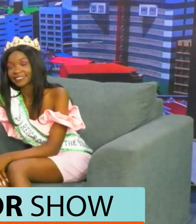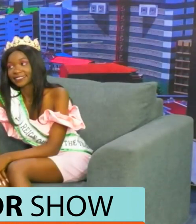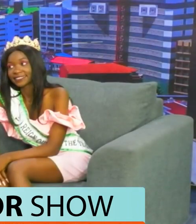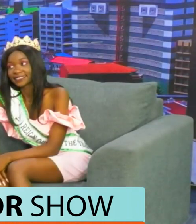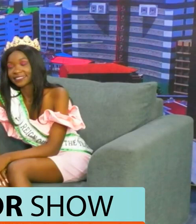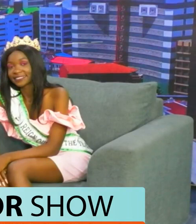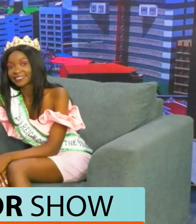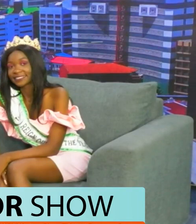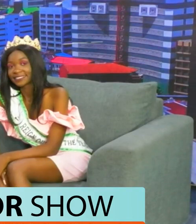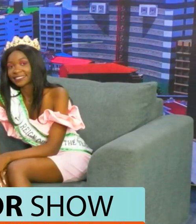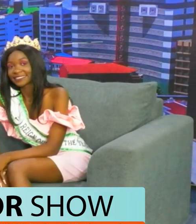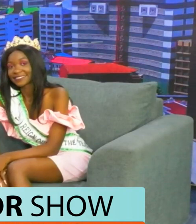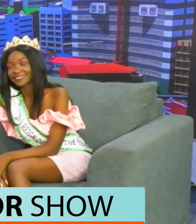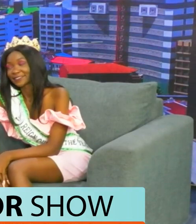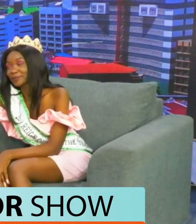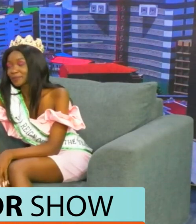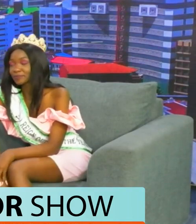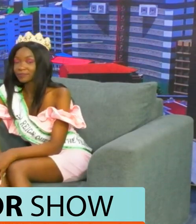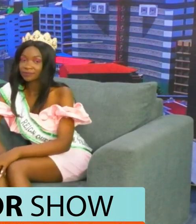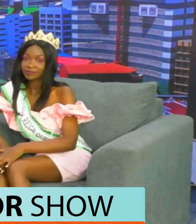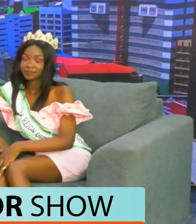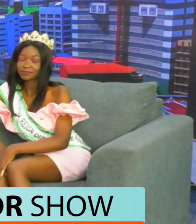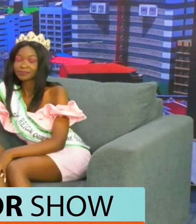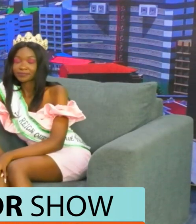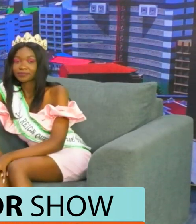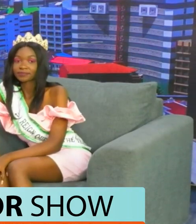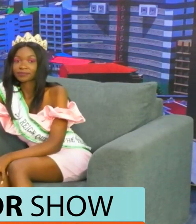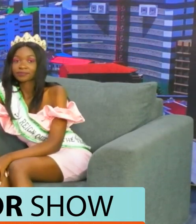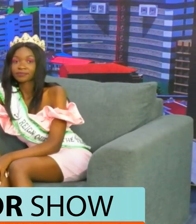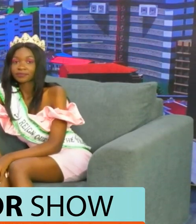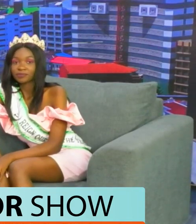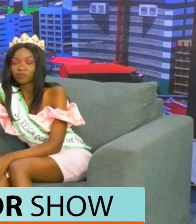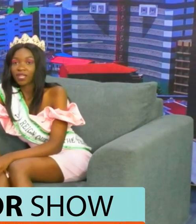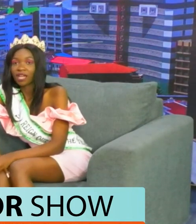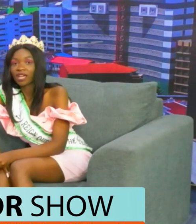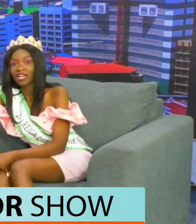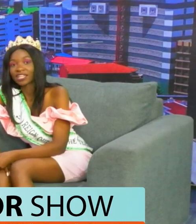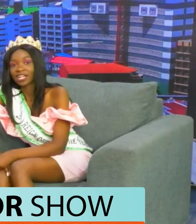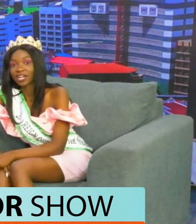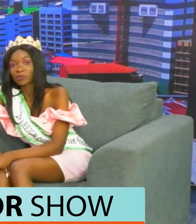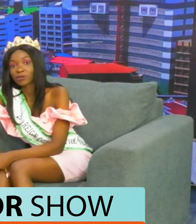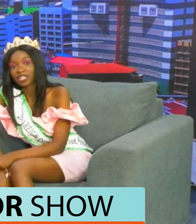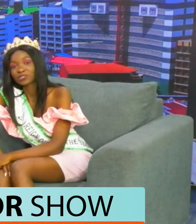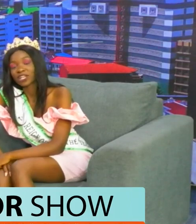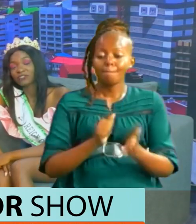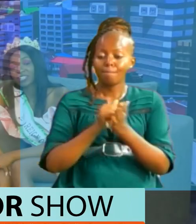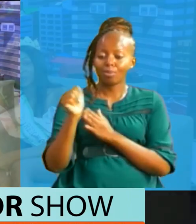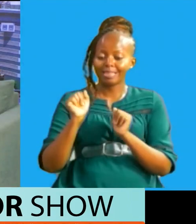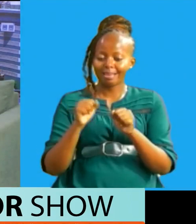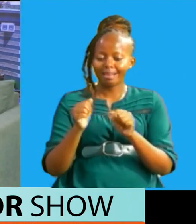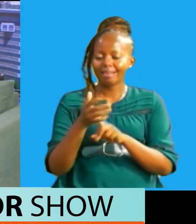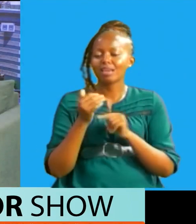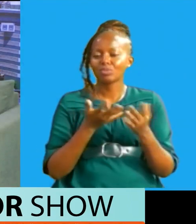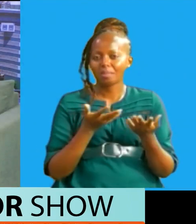Maybe the viewers can be interested to pick those products. Where can they find them? The products, you can find them